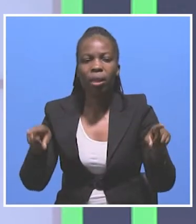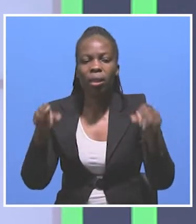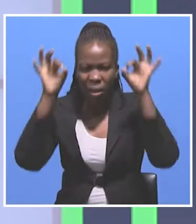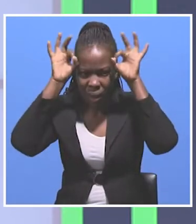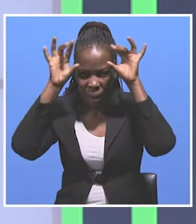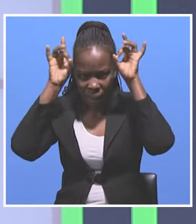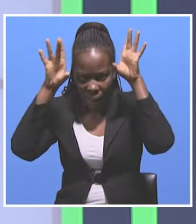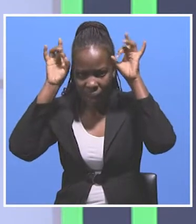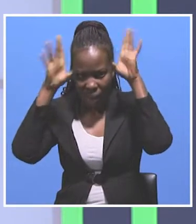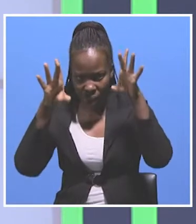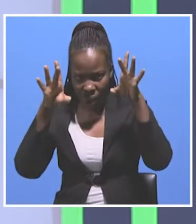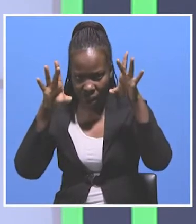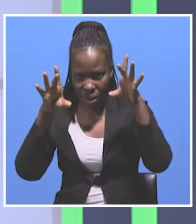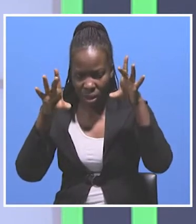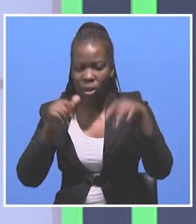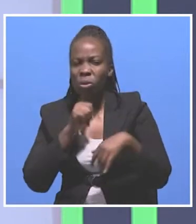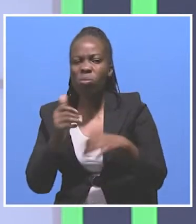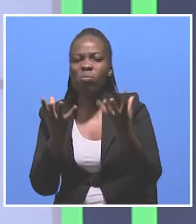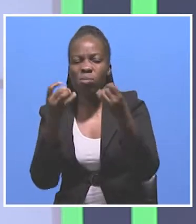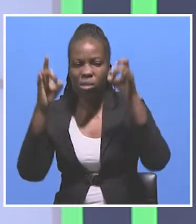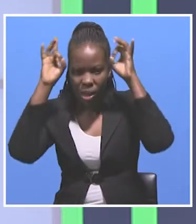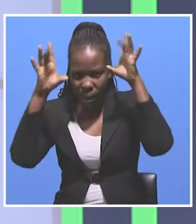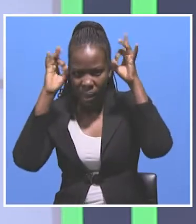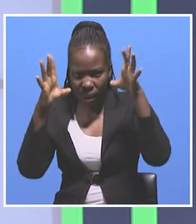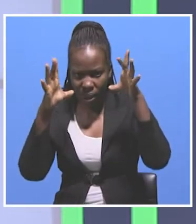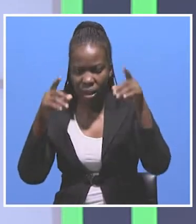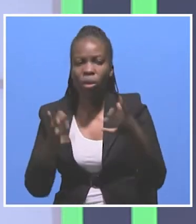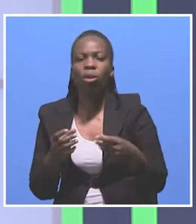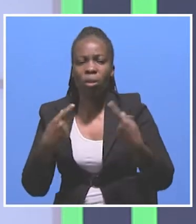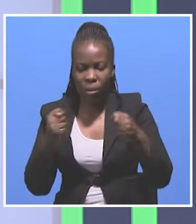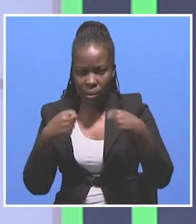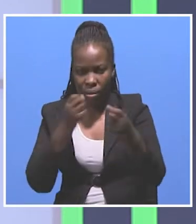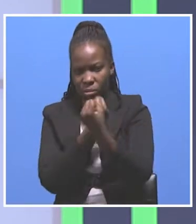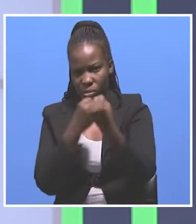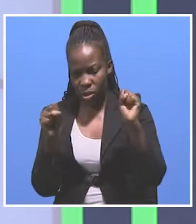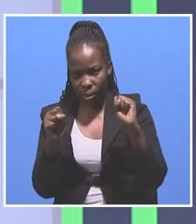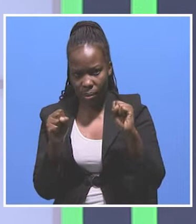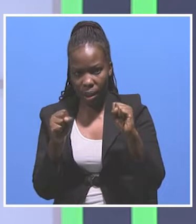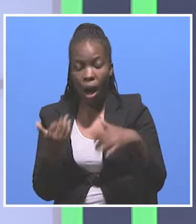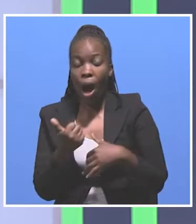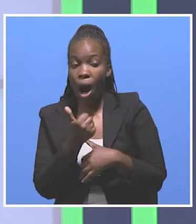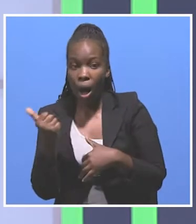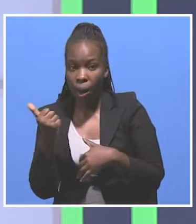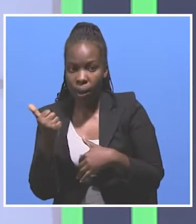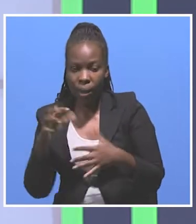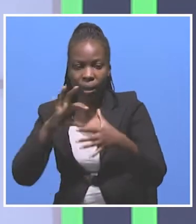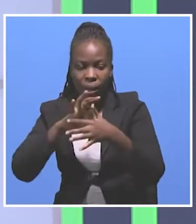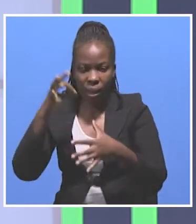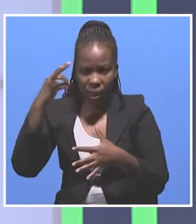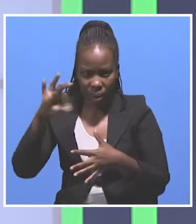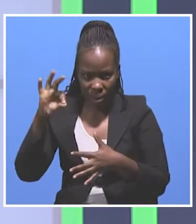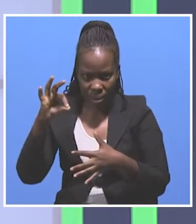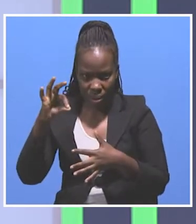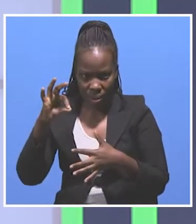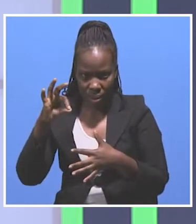we don't want those dangers. Hence, we need to keep it safe. Other key stakeholders, the traditional